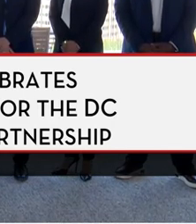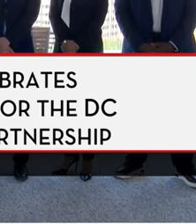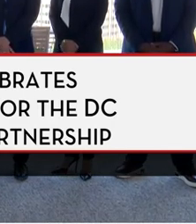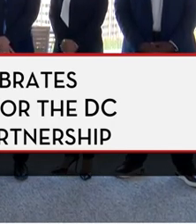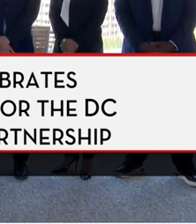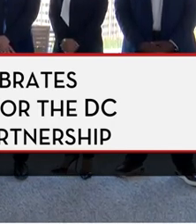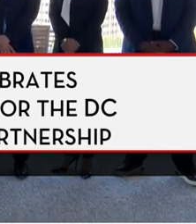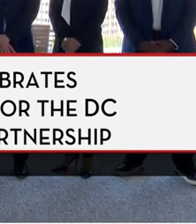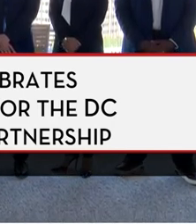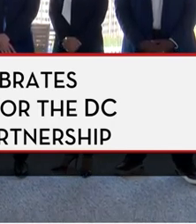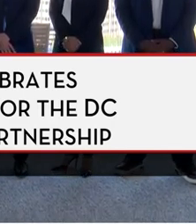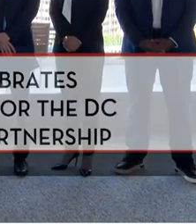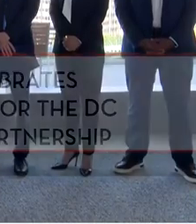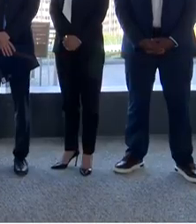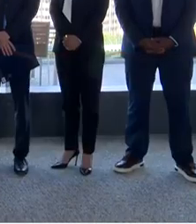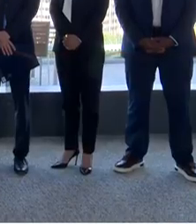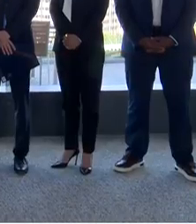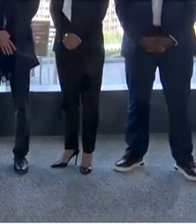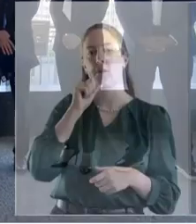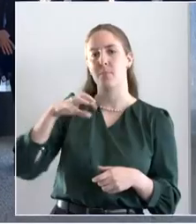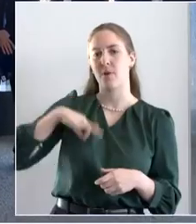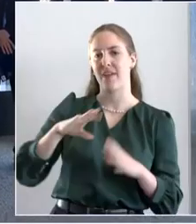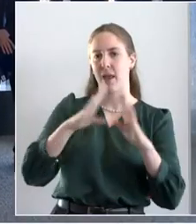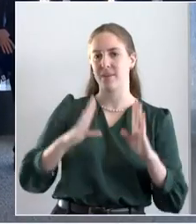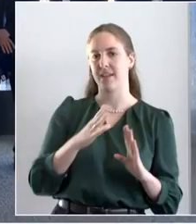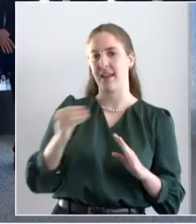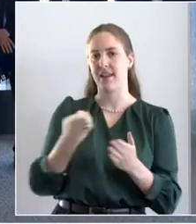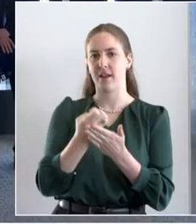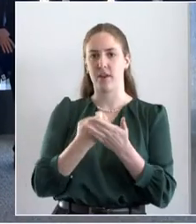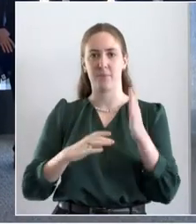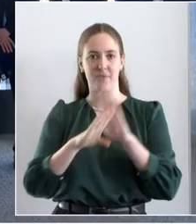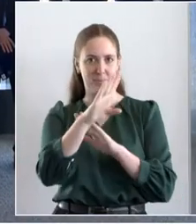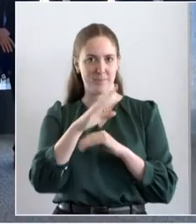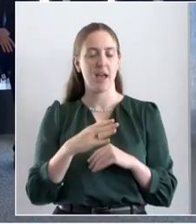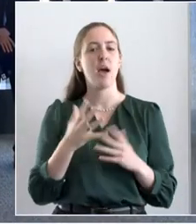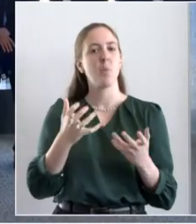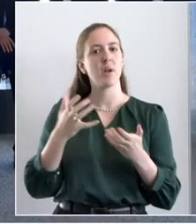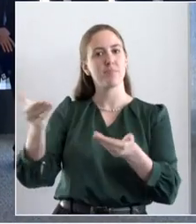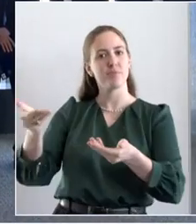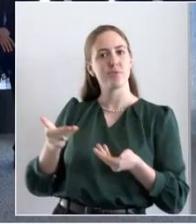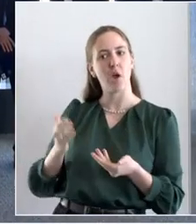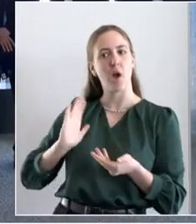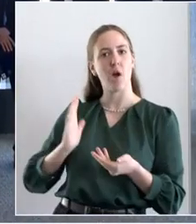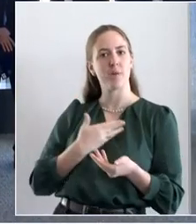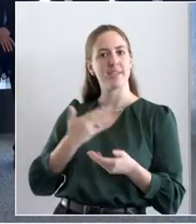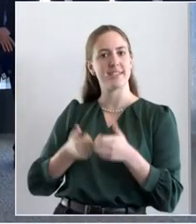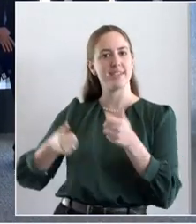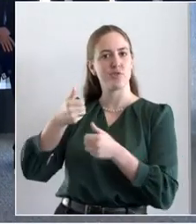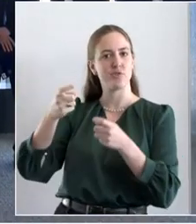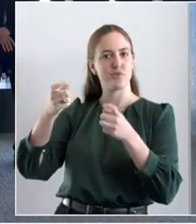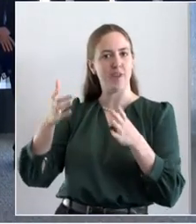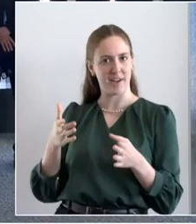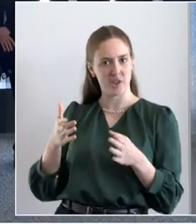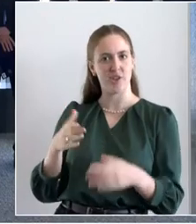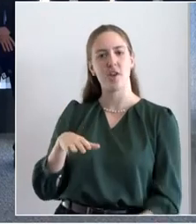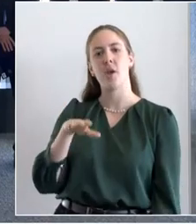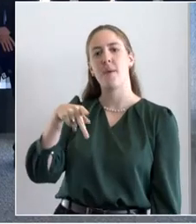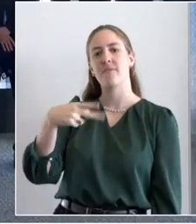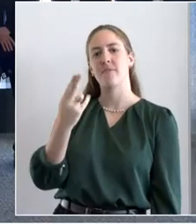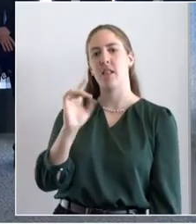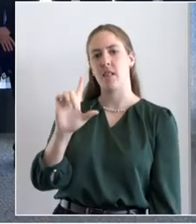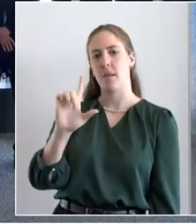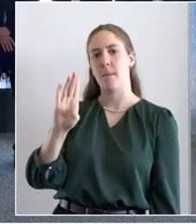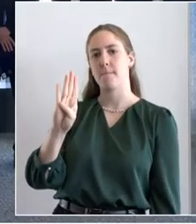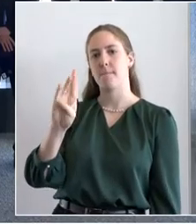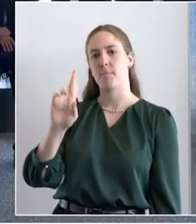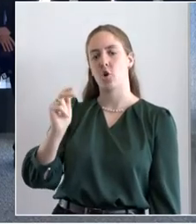as I am introducing myself, I'd like to introduce our Senior Director of this initiative that we are here to talk about today, Phil Burkhardt, who's over here.